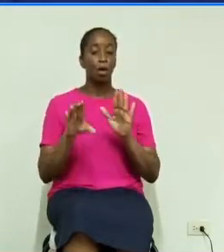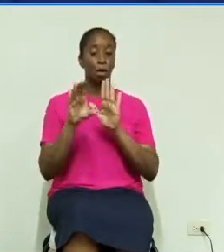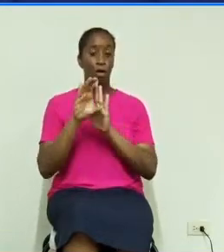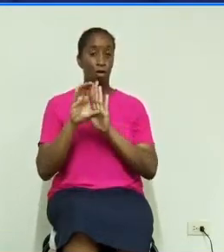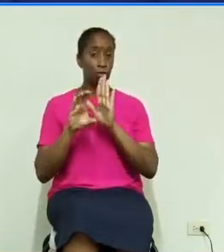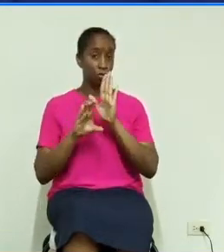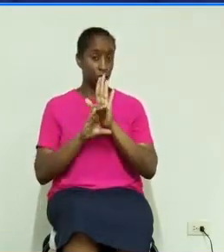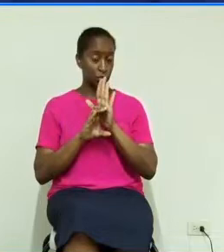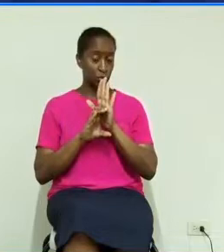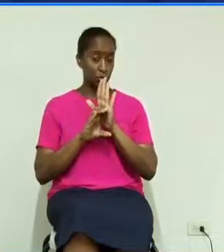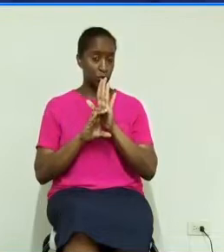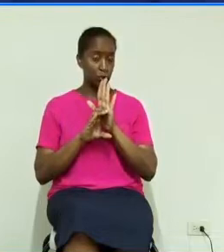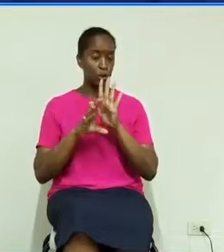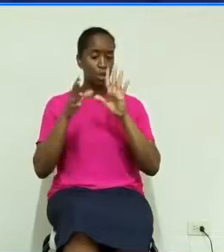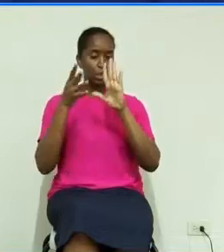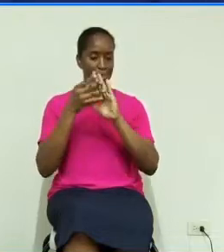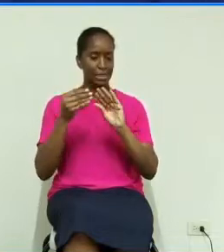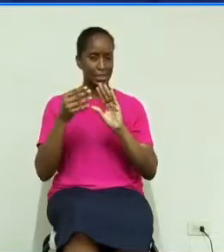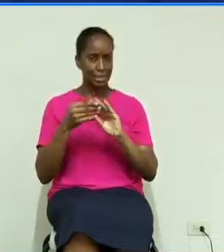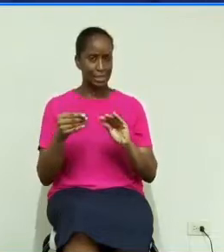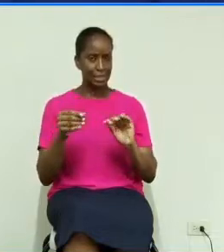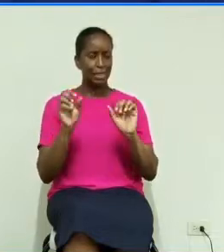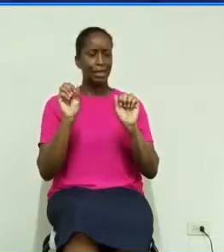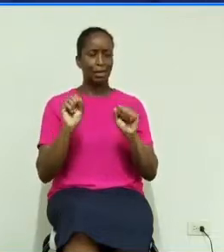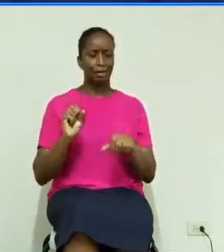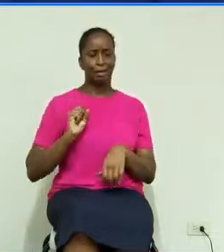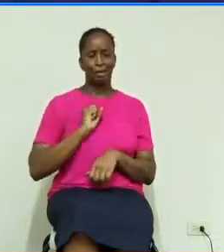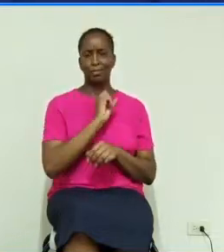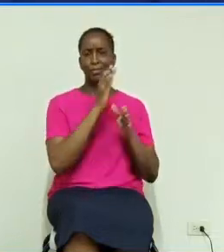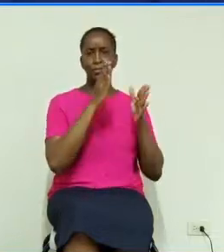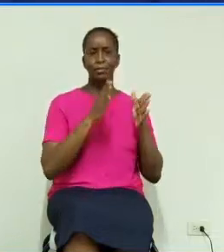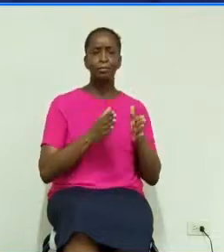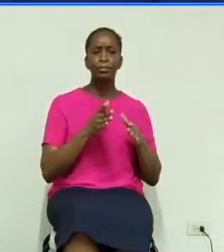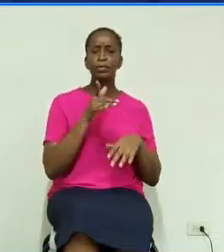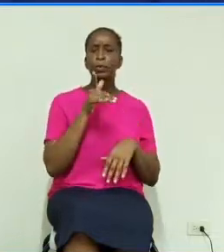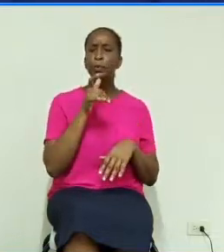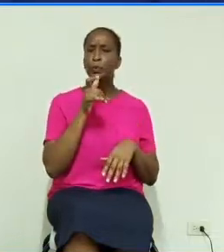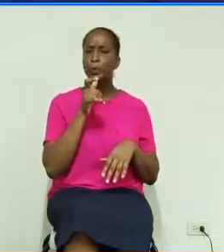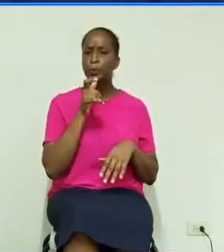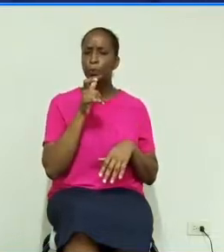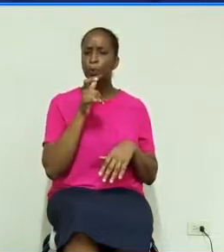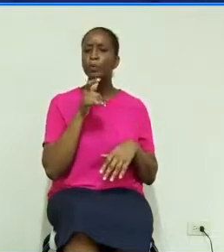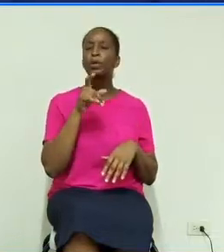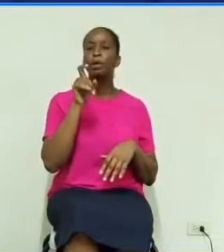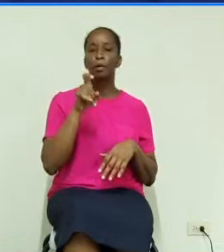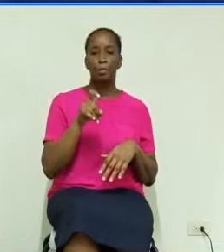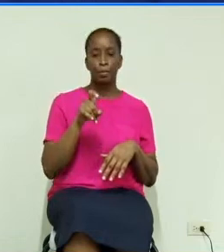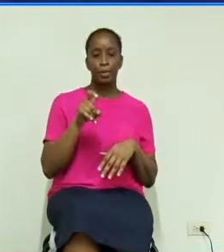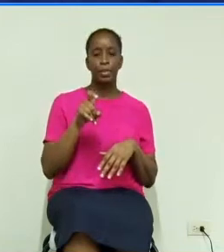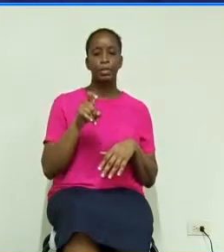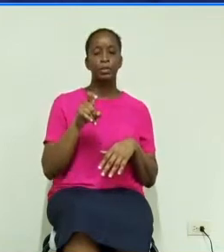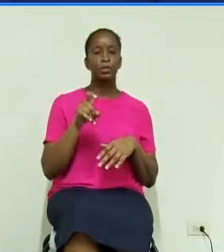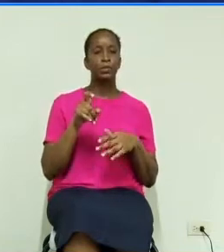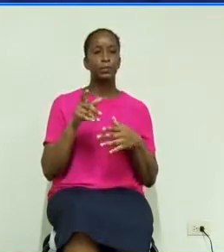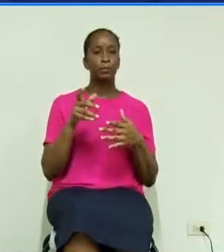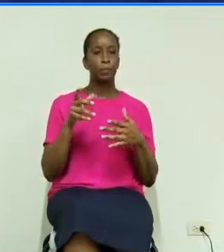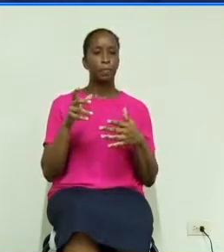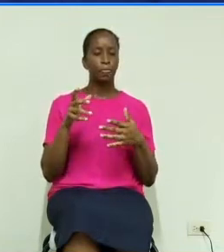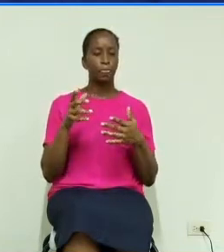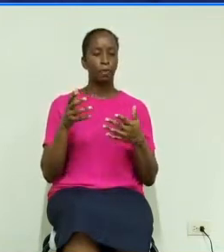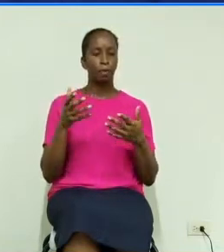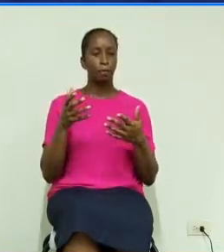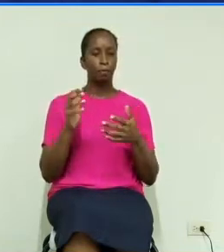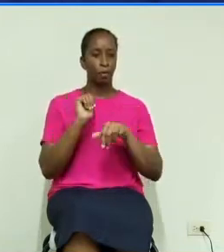who can be a senator, which is in our constitution, which is citizenship, residency, and age, should we